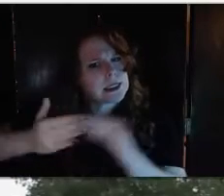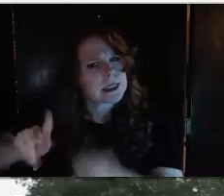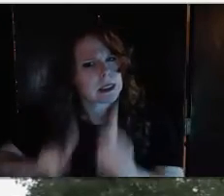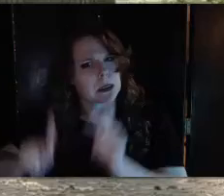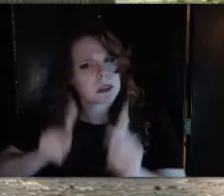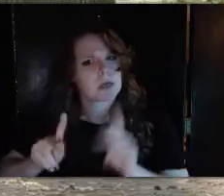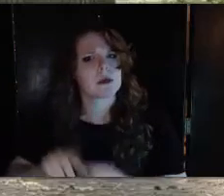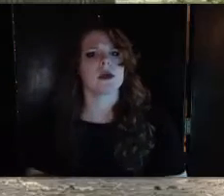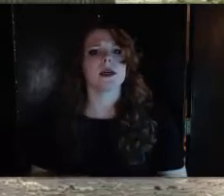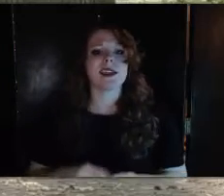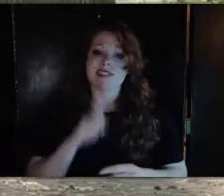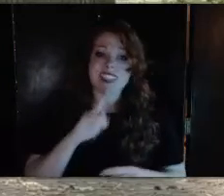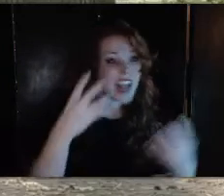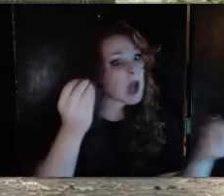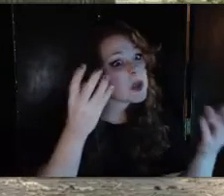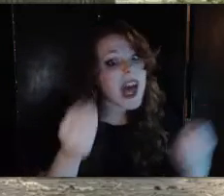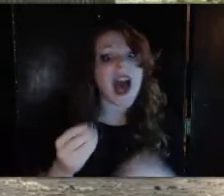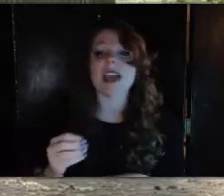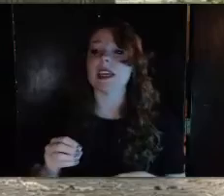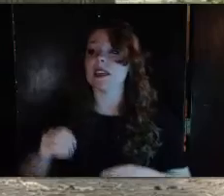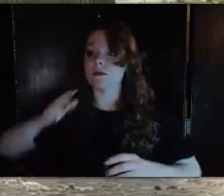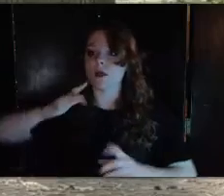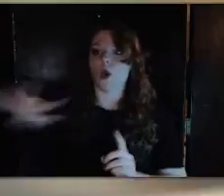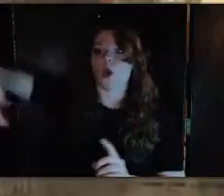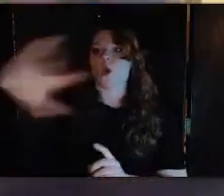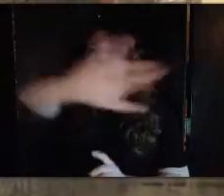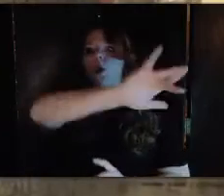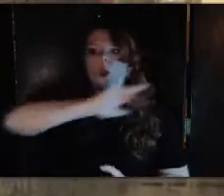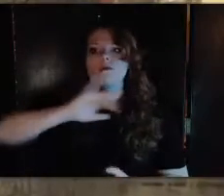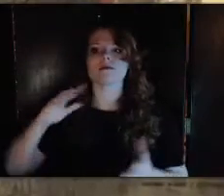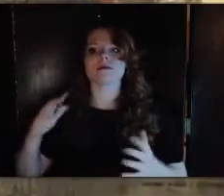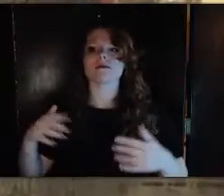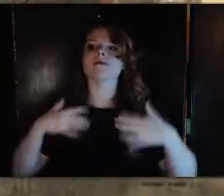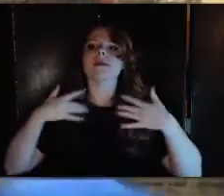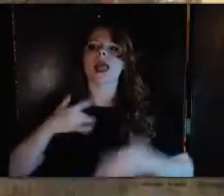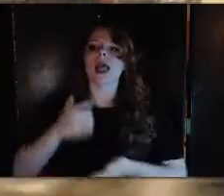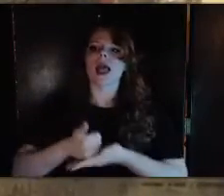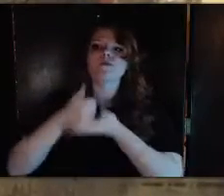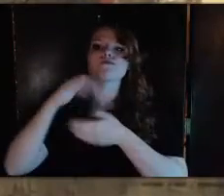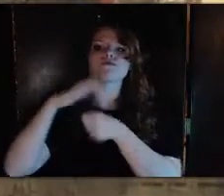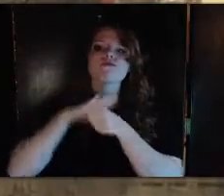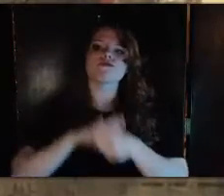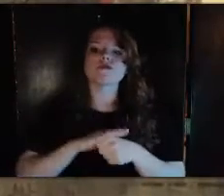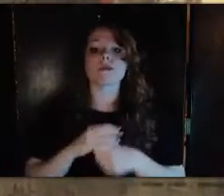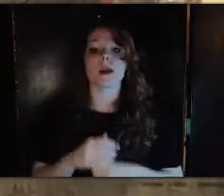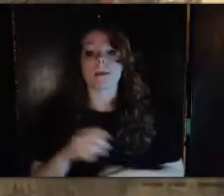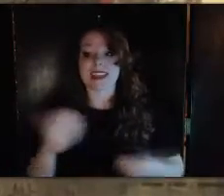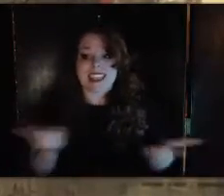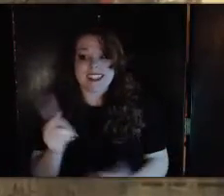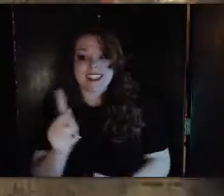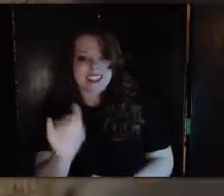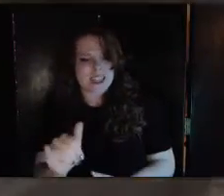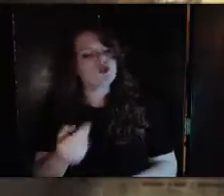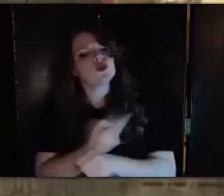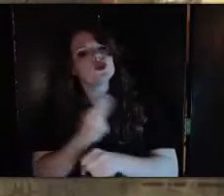open space helps our bodies both mentally and physically. Here in the U.S., parents are using hiking, nature walks,